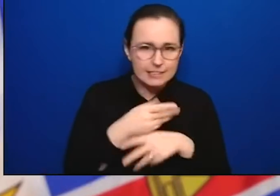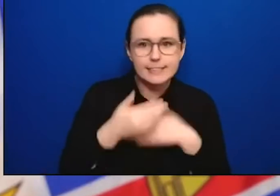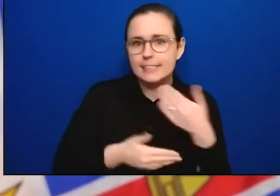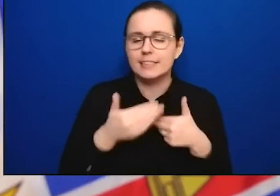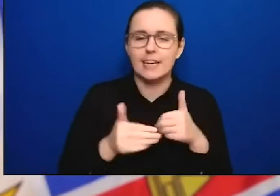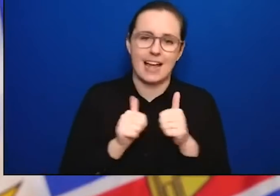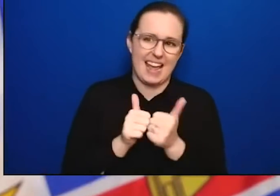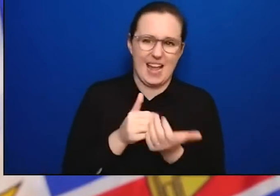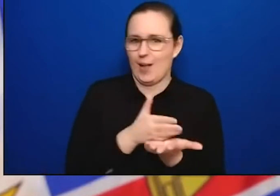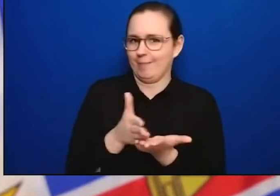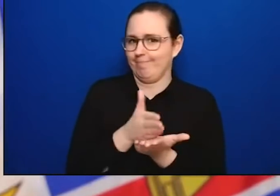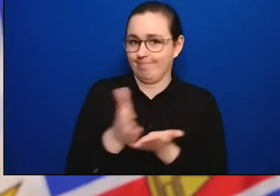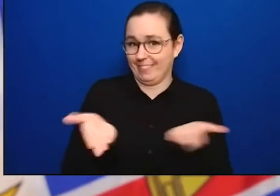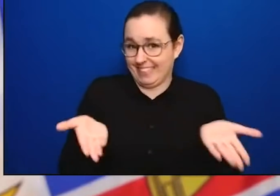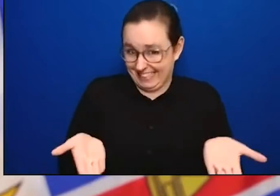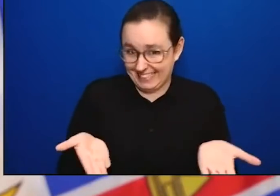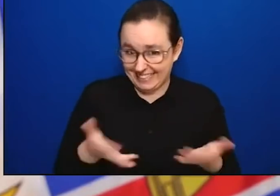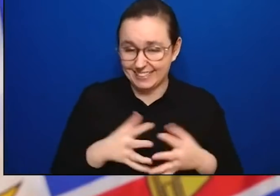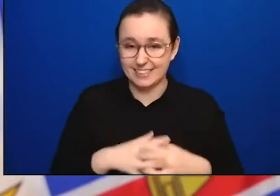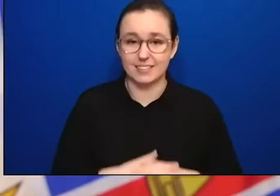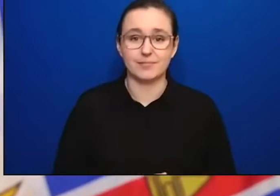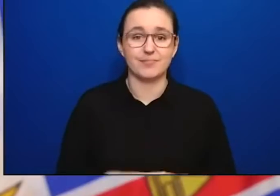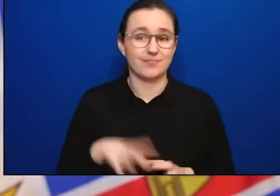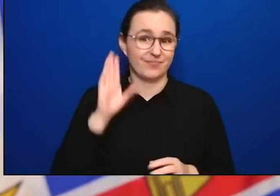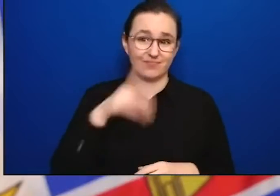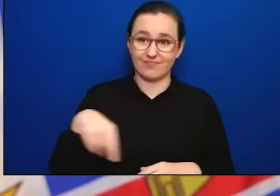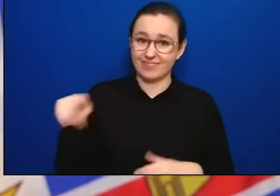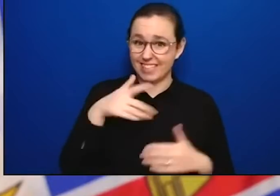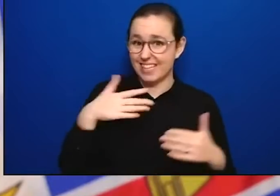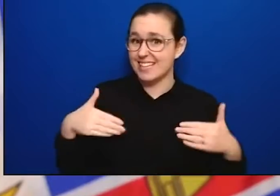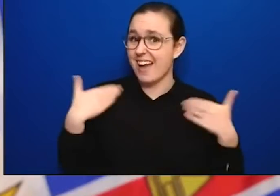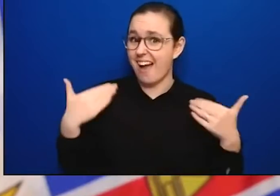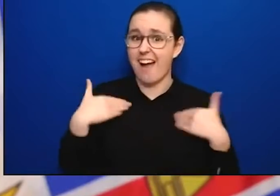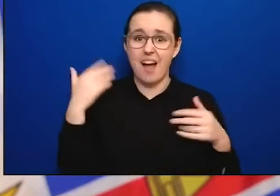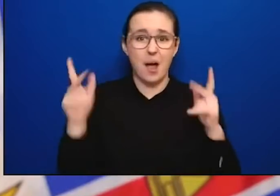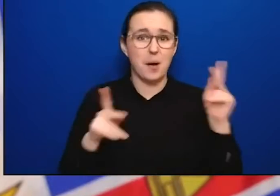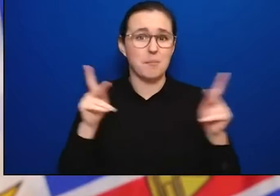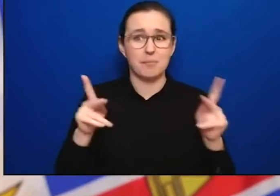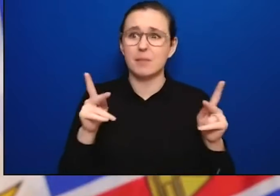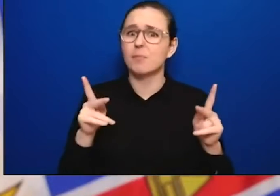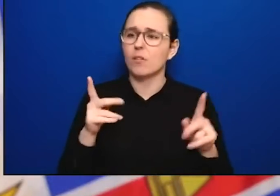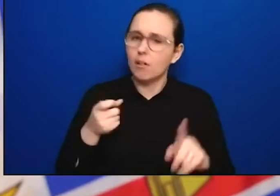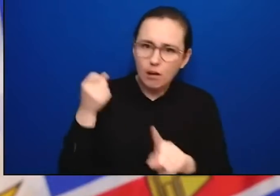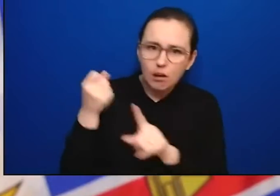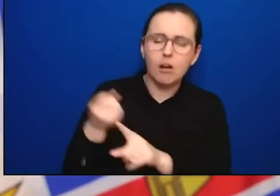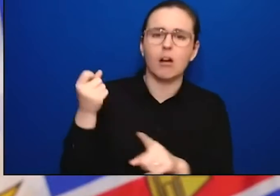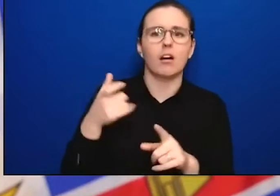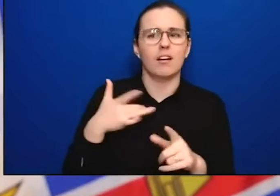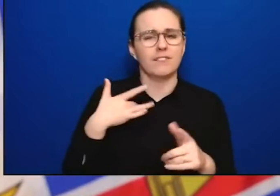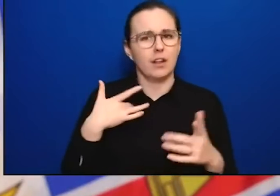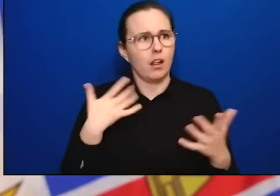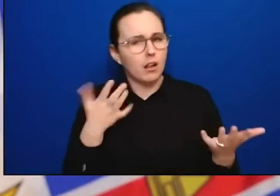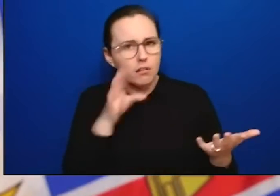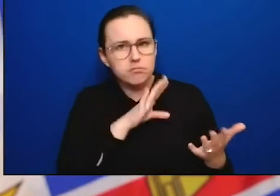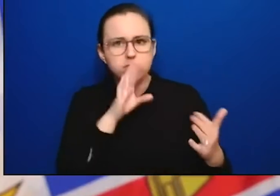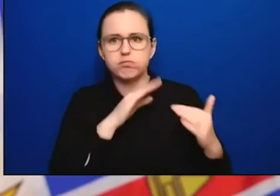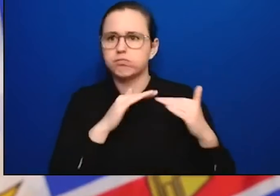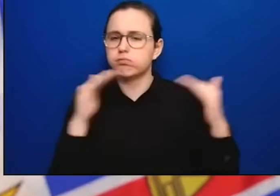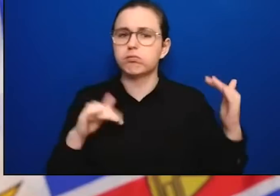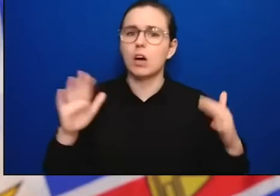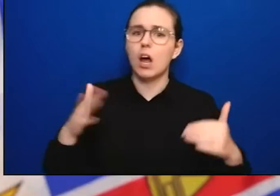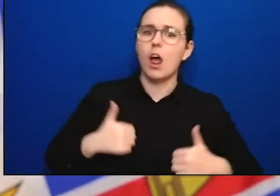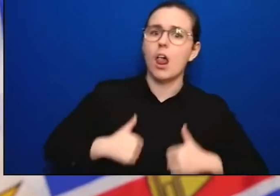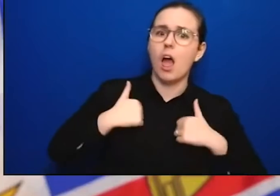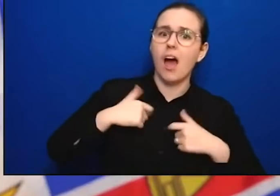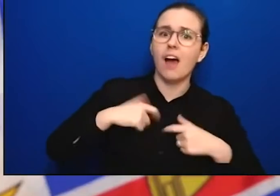that young people have been so differentially negatively affected by this pandemic, and that these on-campus interactions and